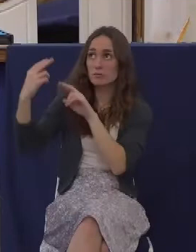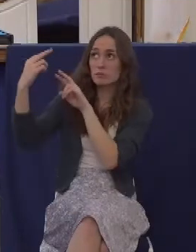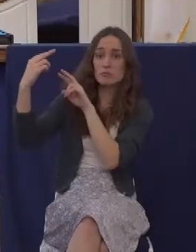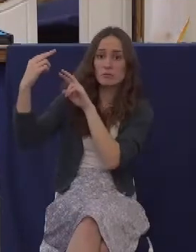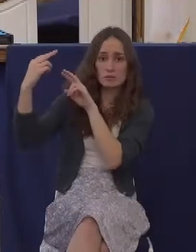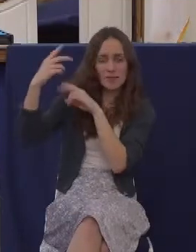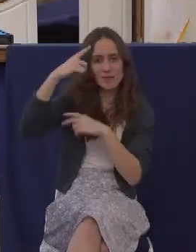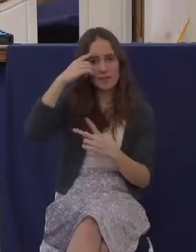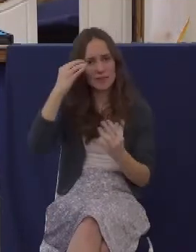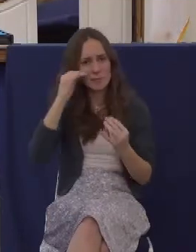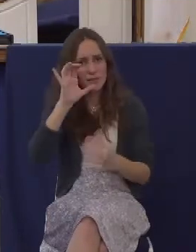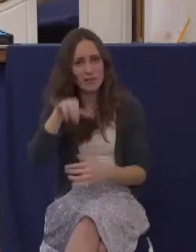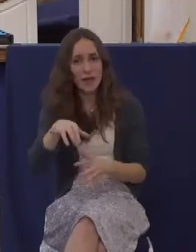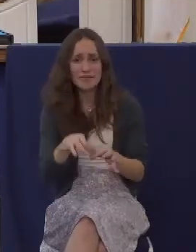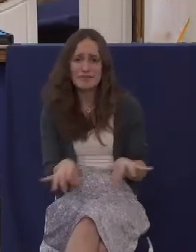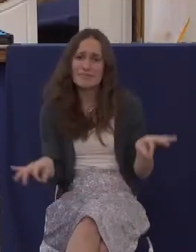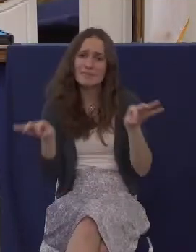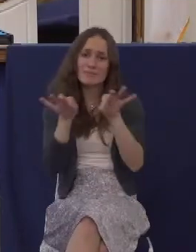that.